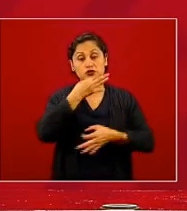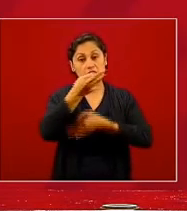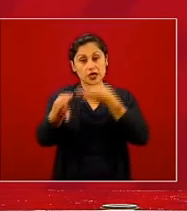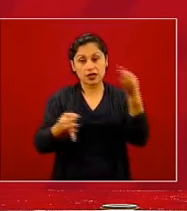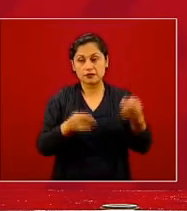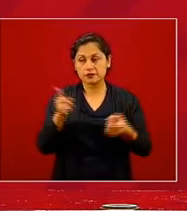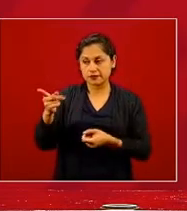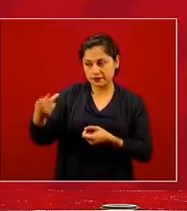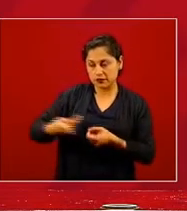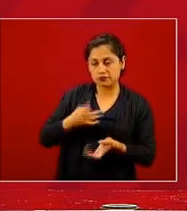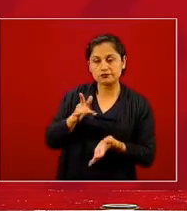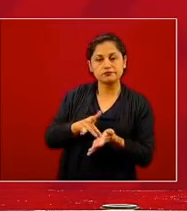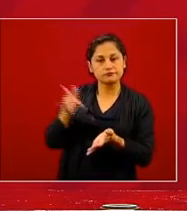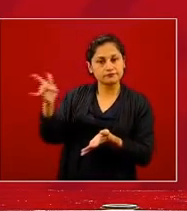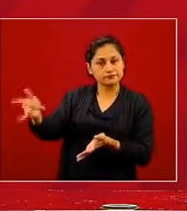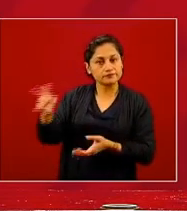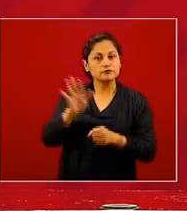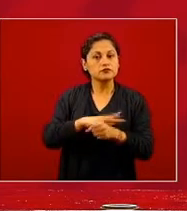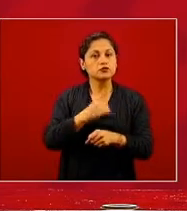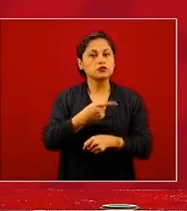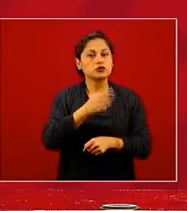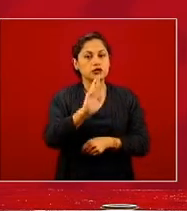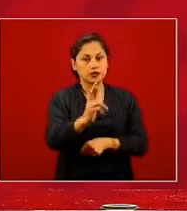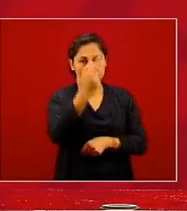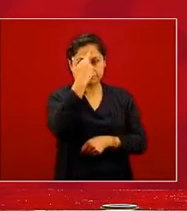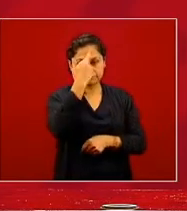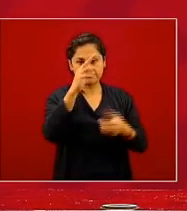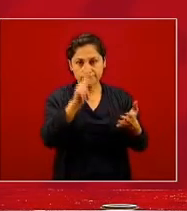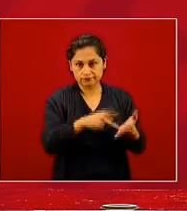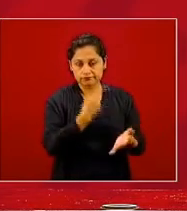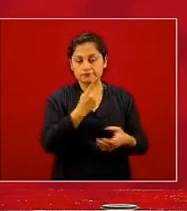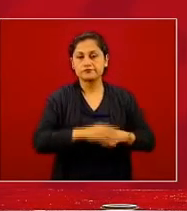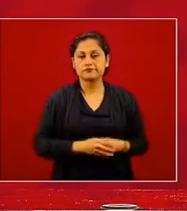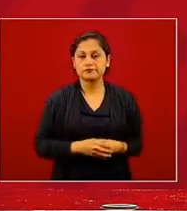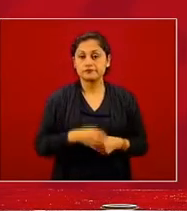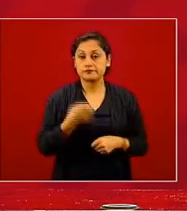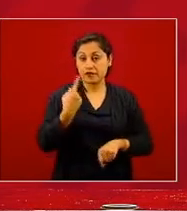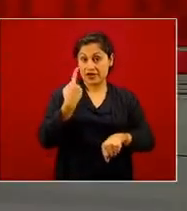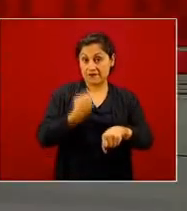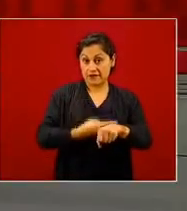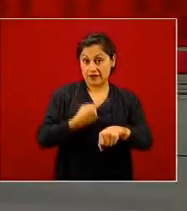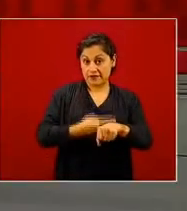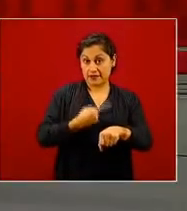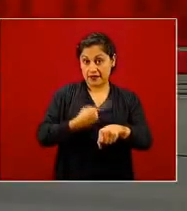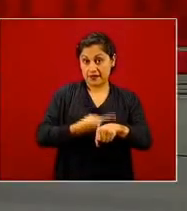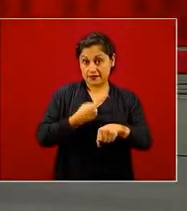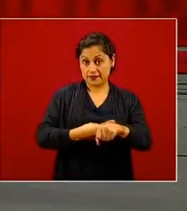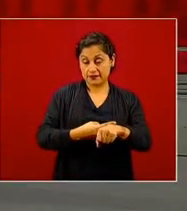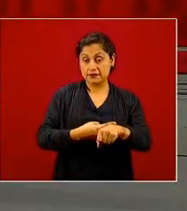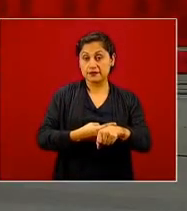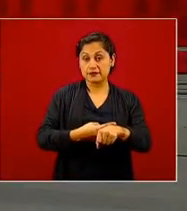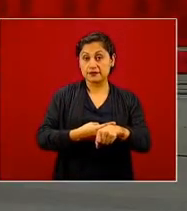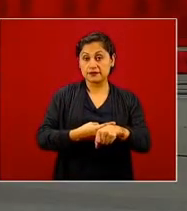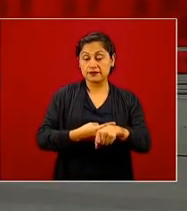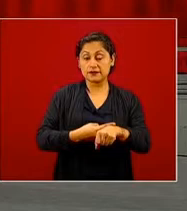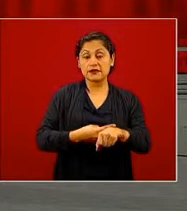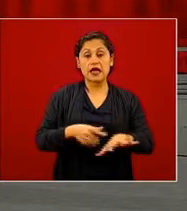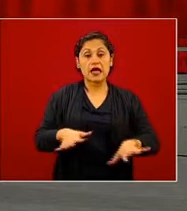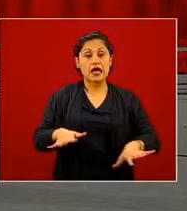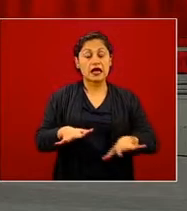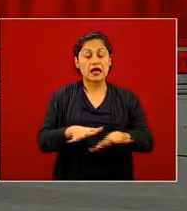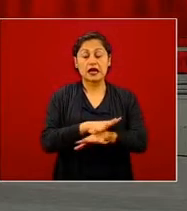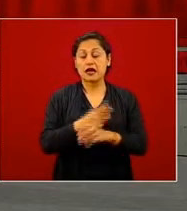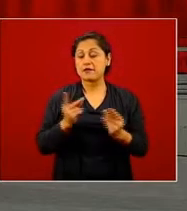But as we've mentioned, and again, thank you for the chance to remind this, this is a disease that